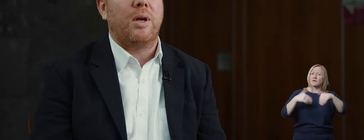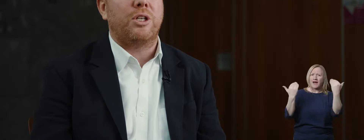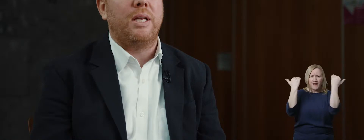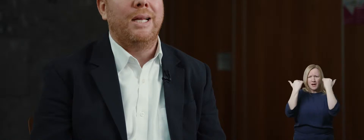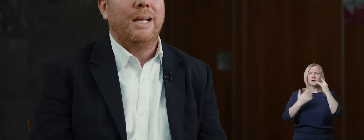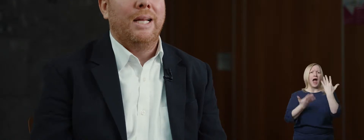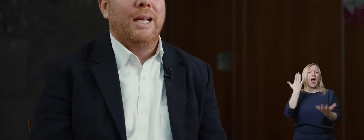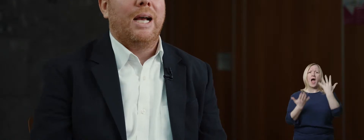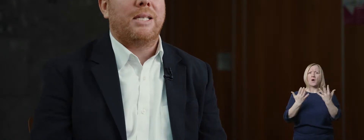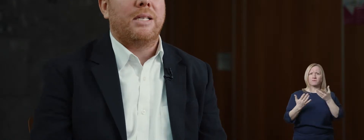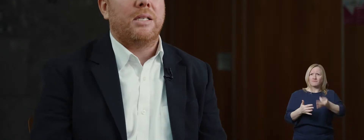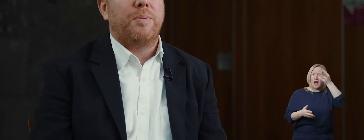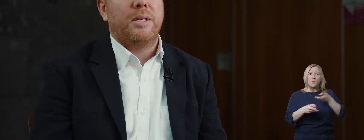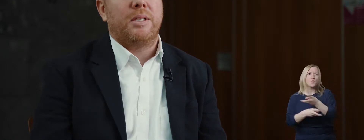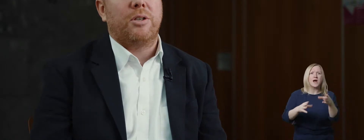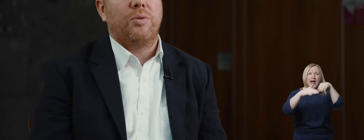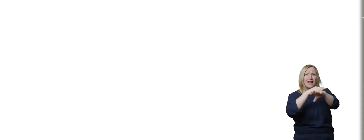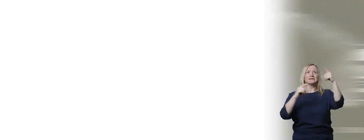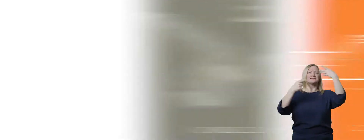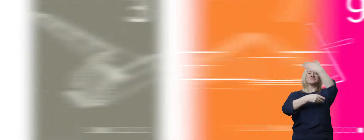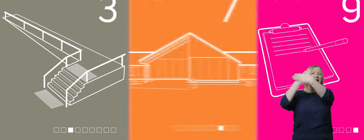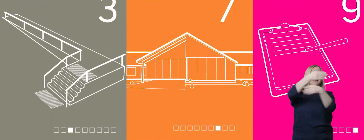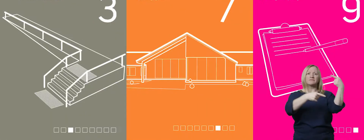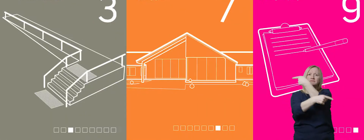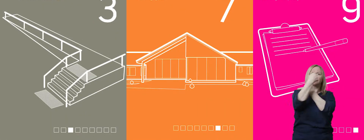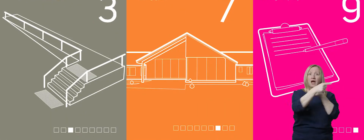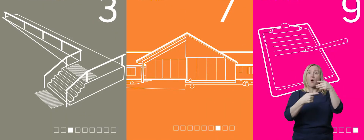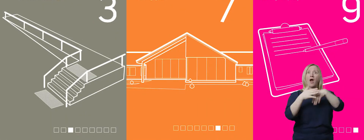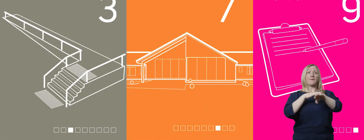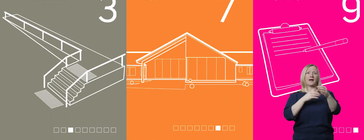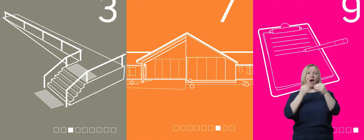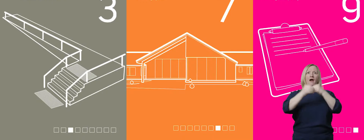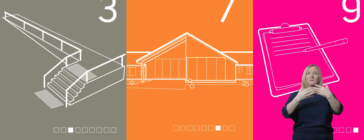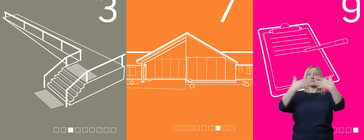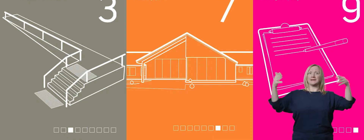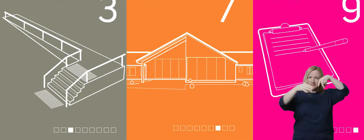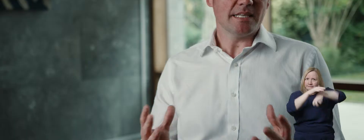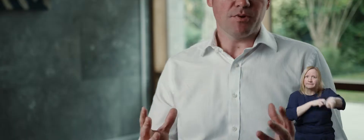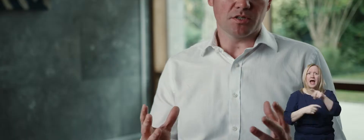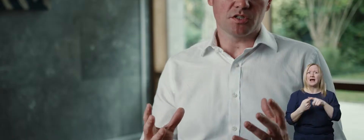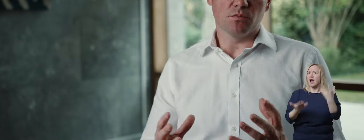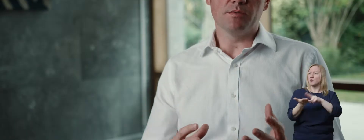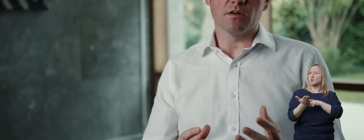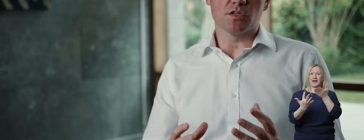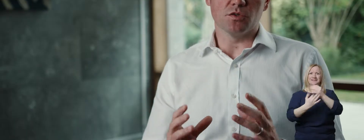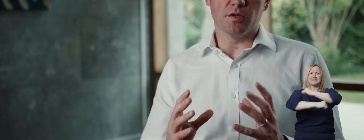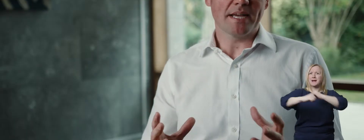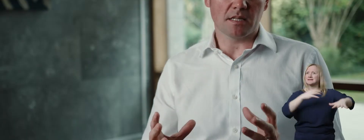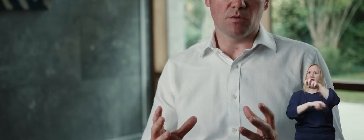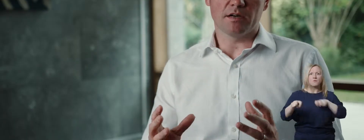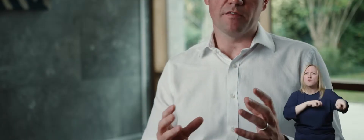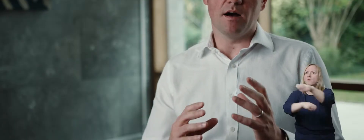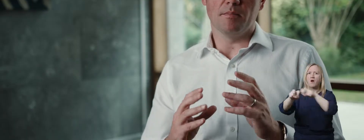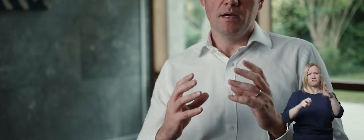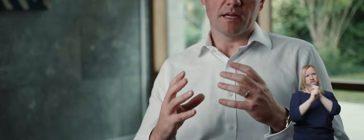how to actually access the spaces that you're in. We would introduce universal design in any project, so we would also do